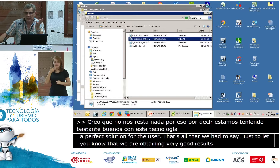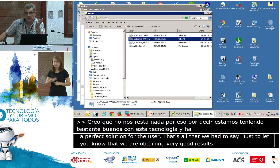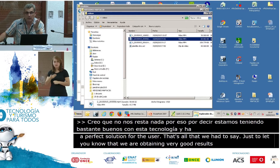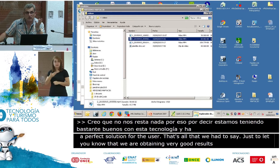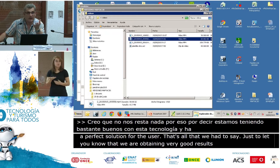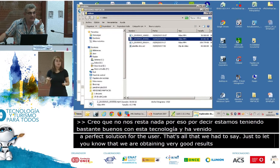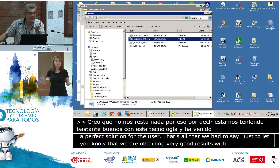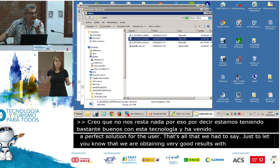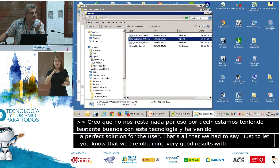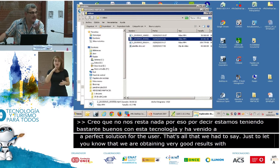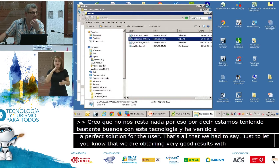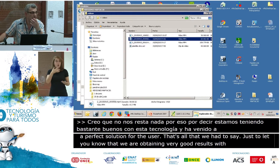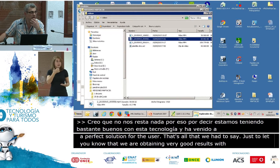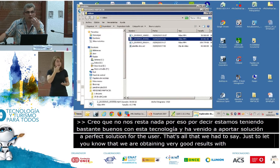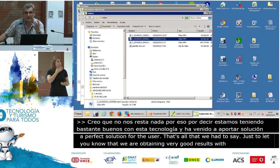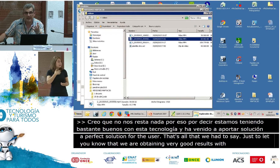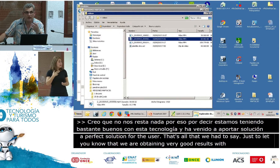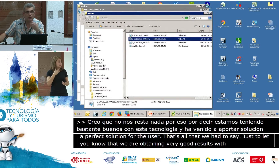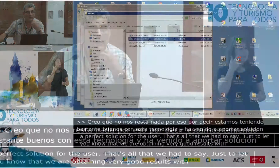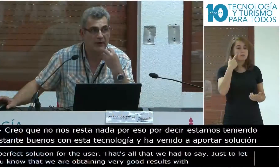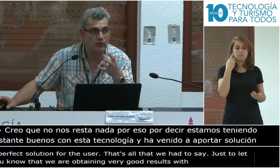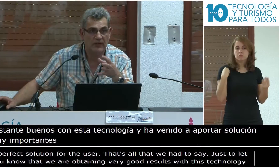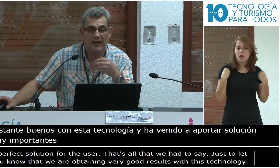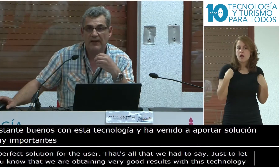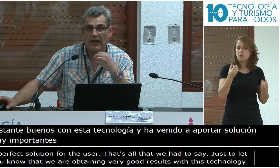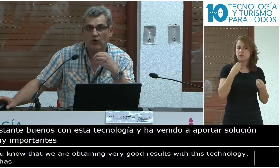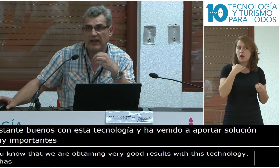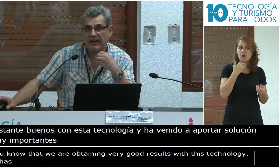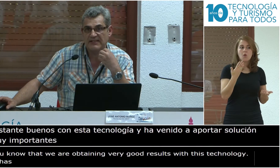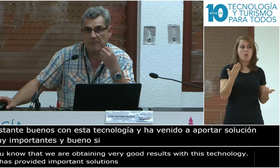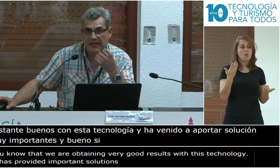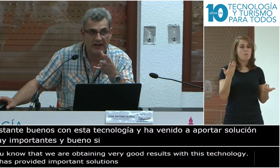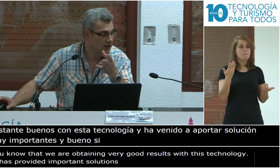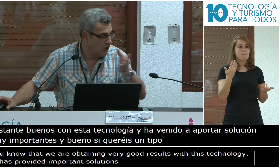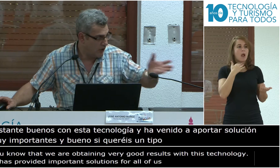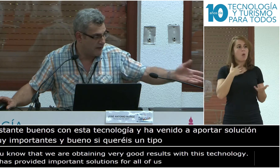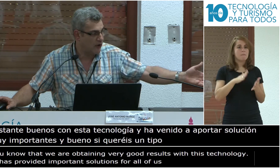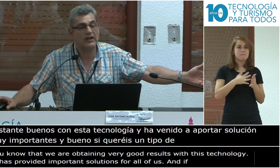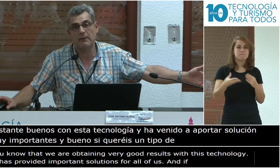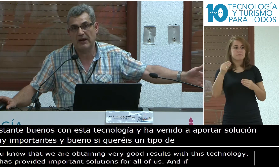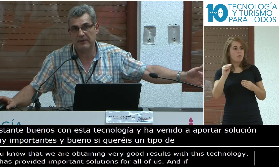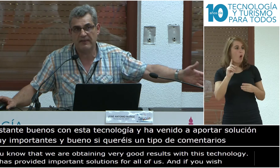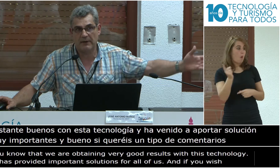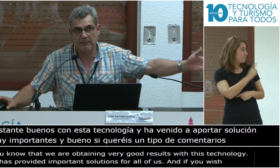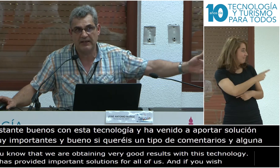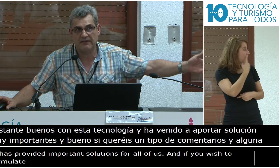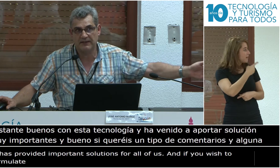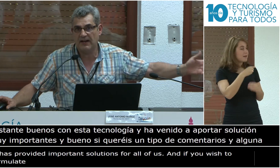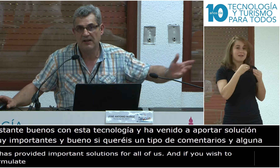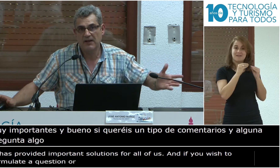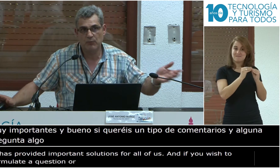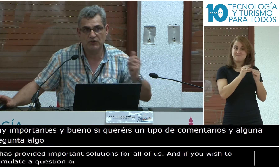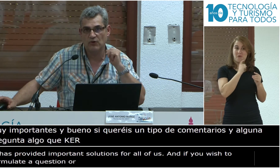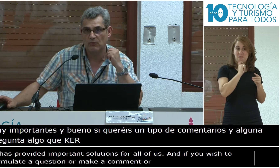It has provided important solutions for all of us, and if you wish to formulate a question or make a comment, or if you want to